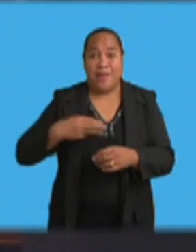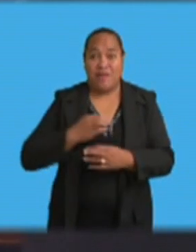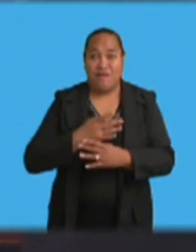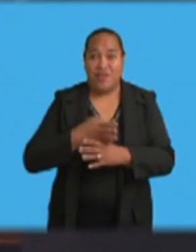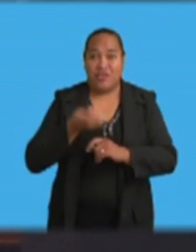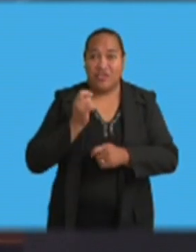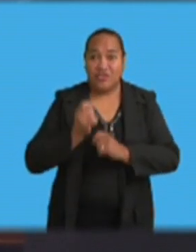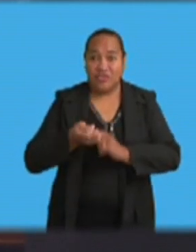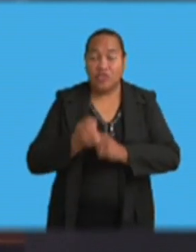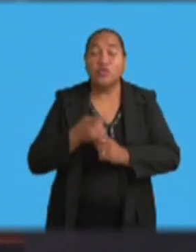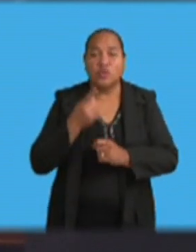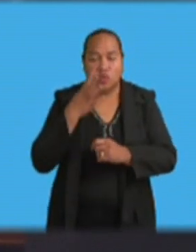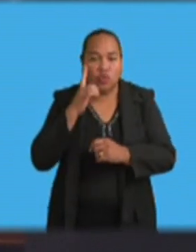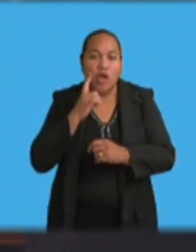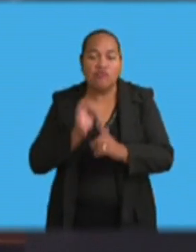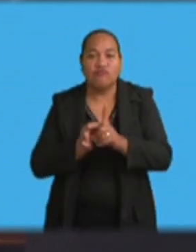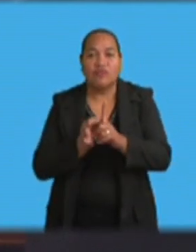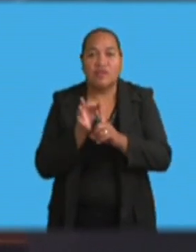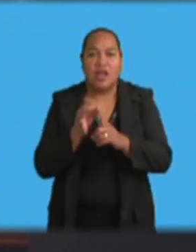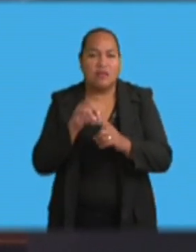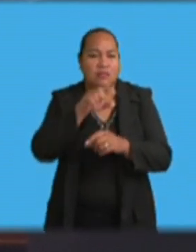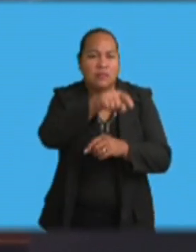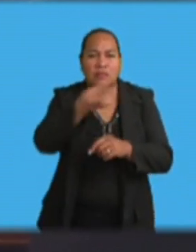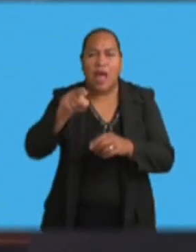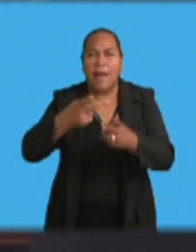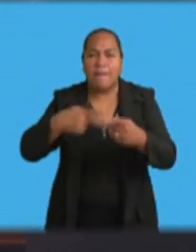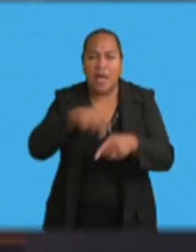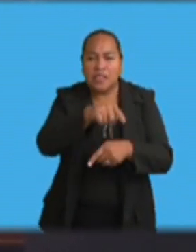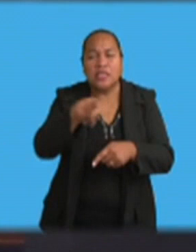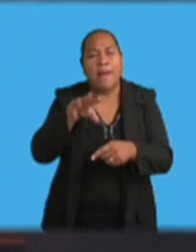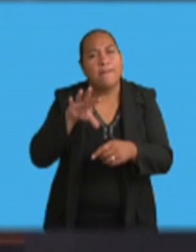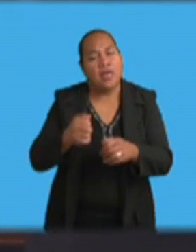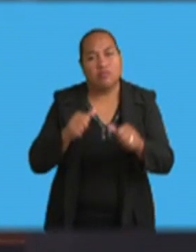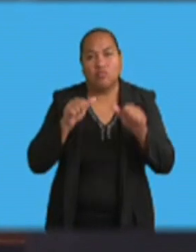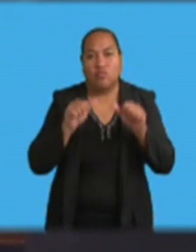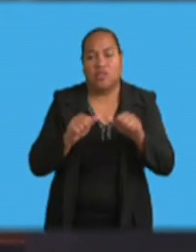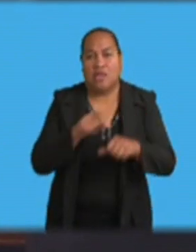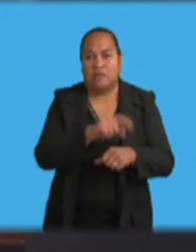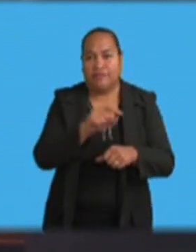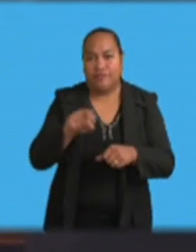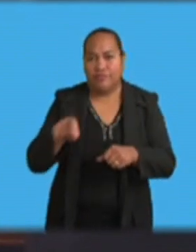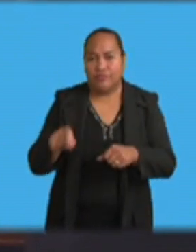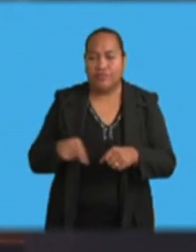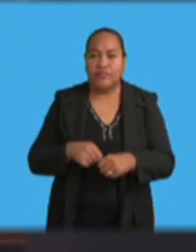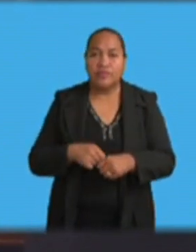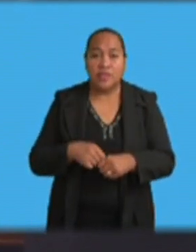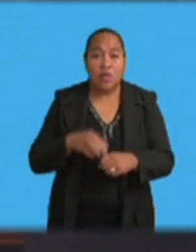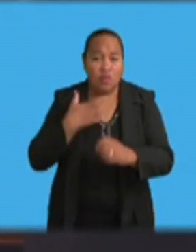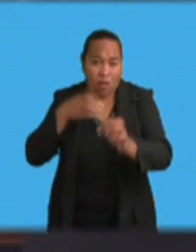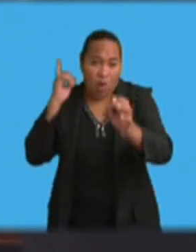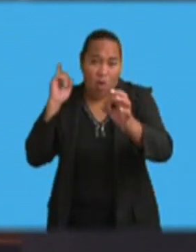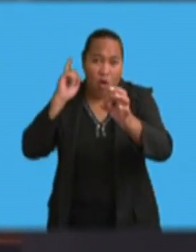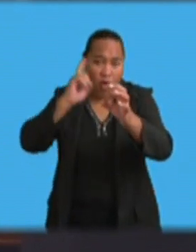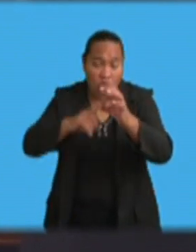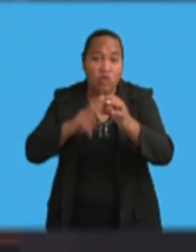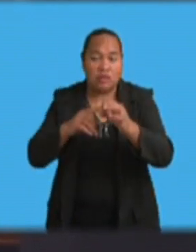further develop high-risk areas worth protecting. The goal is to increase marine productivity